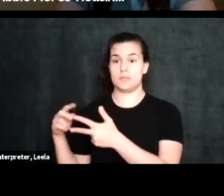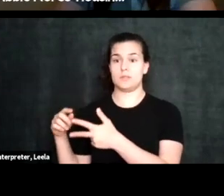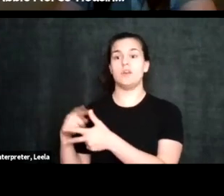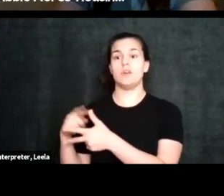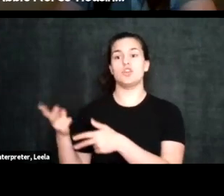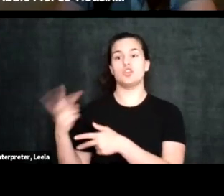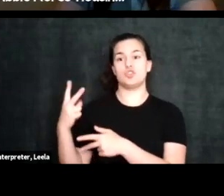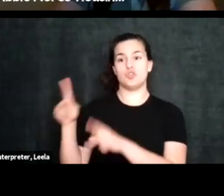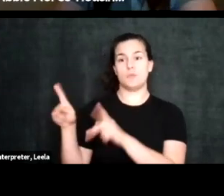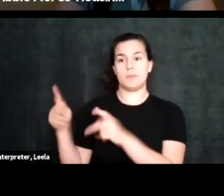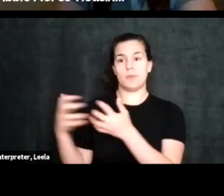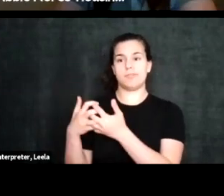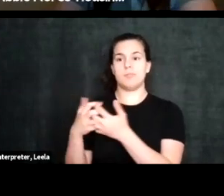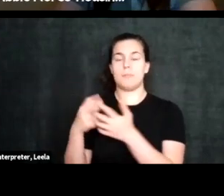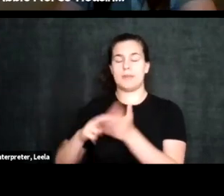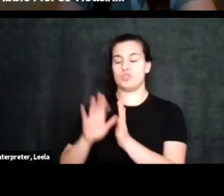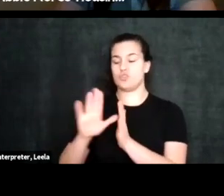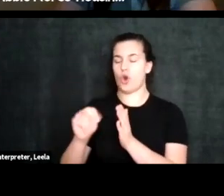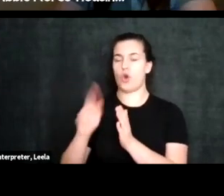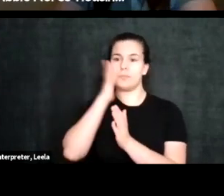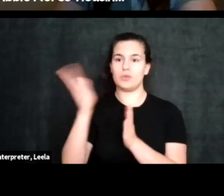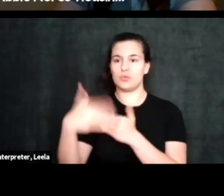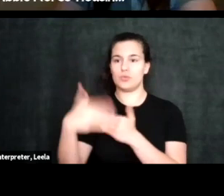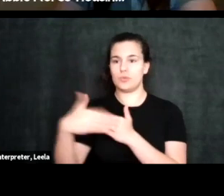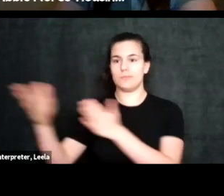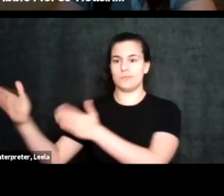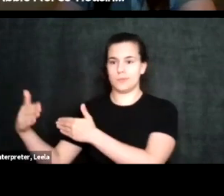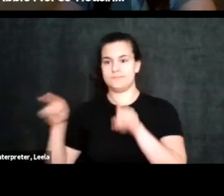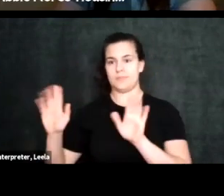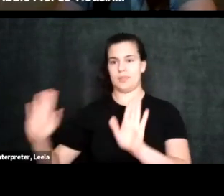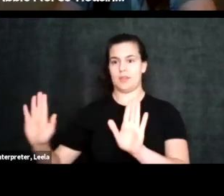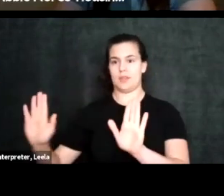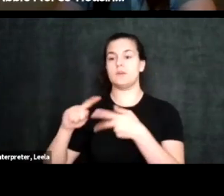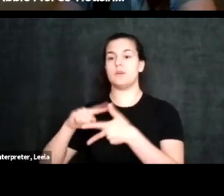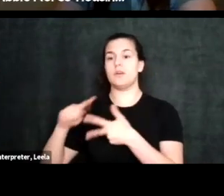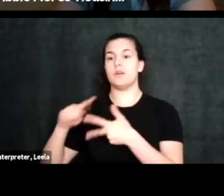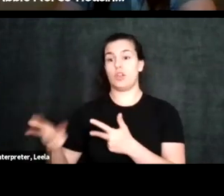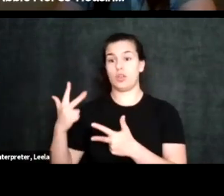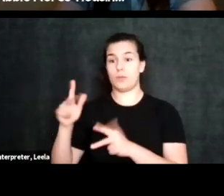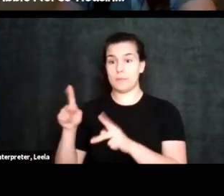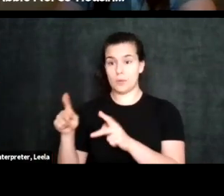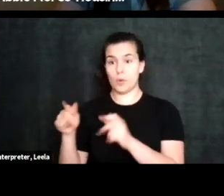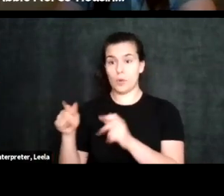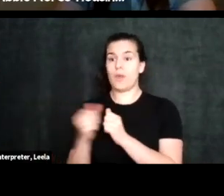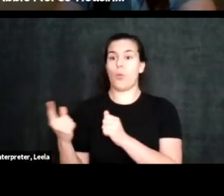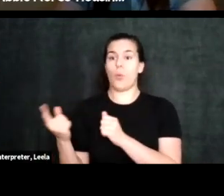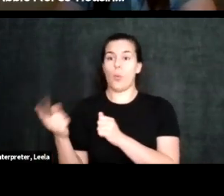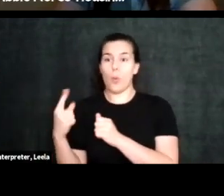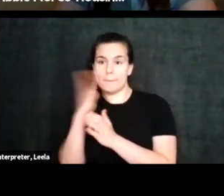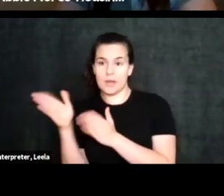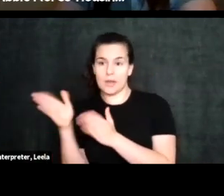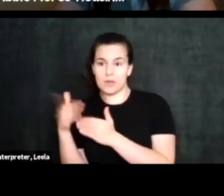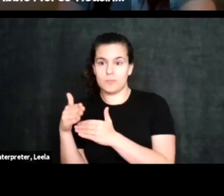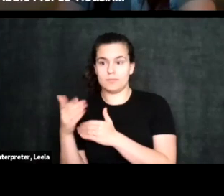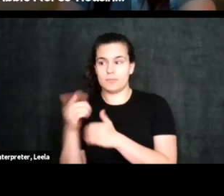with 2 private bedrooms. We have our 3-person suite with a private bedroom, and then our 3-person suite shared bedroom, which is bunk